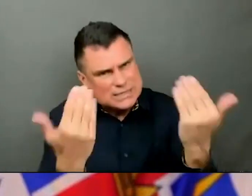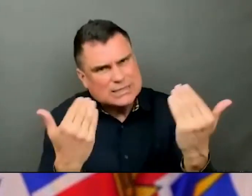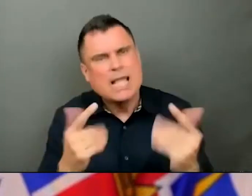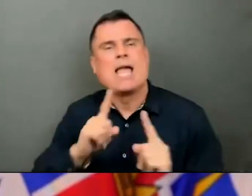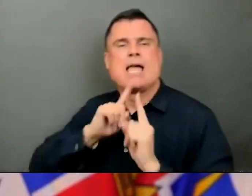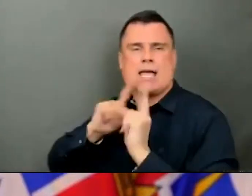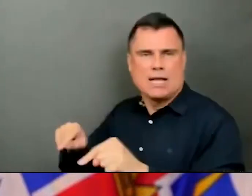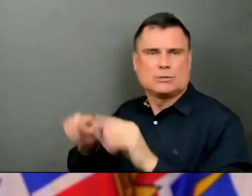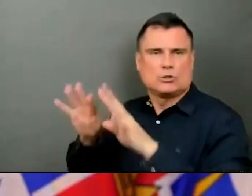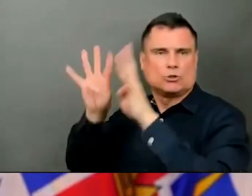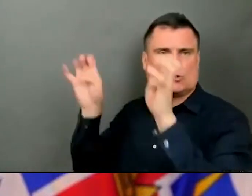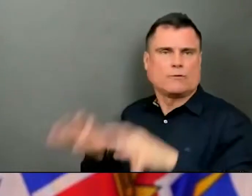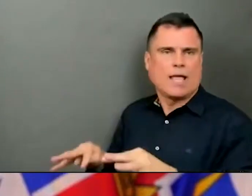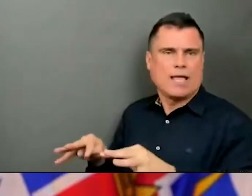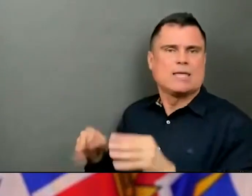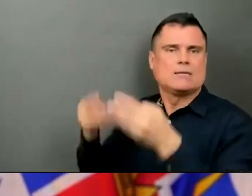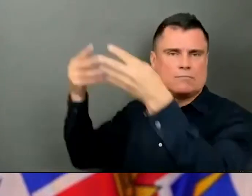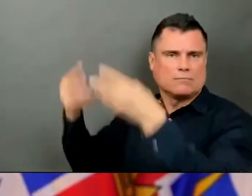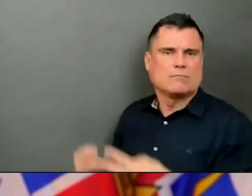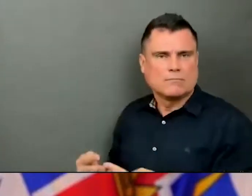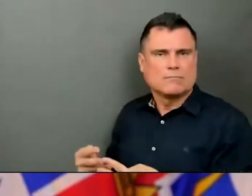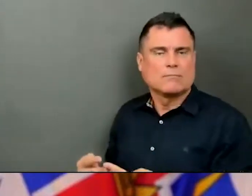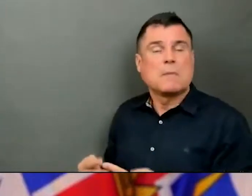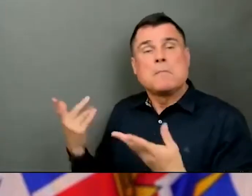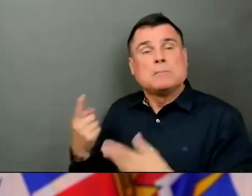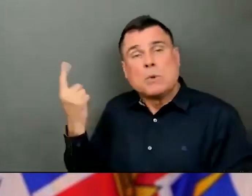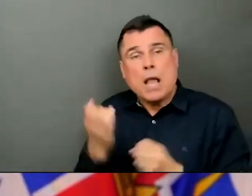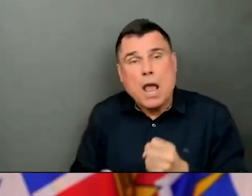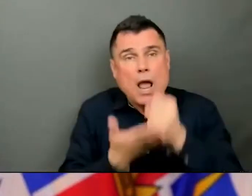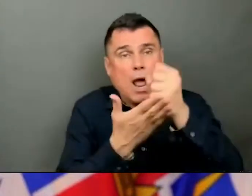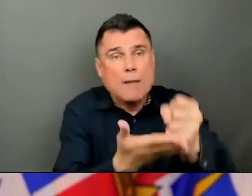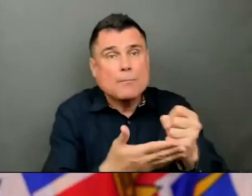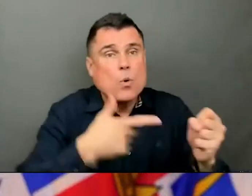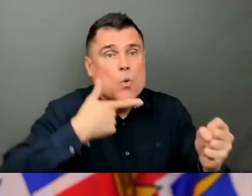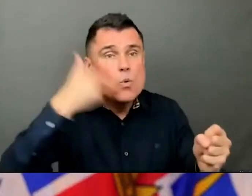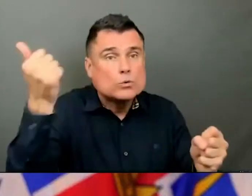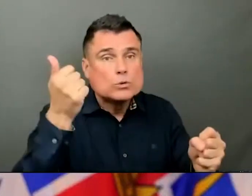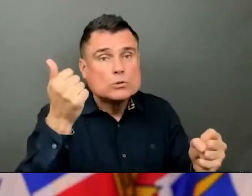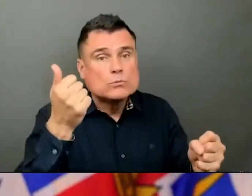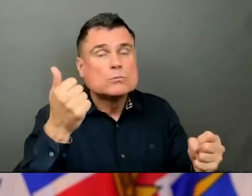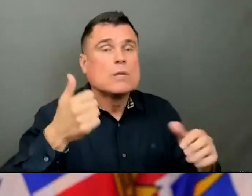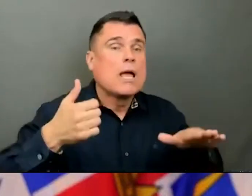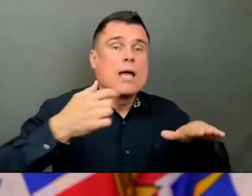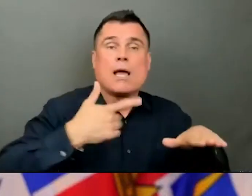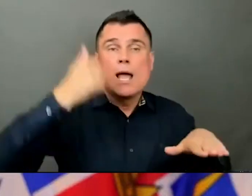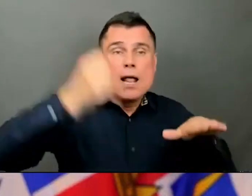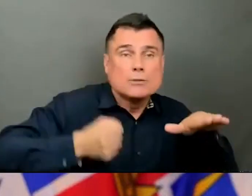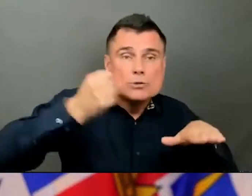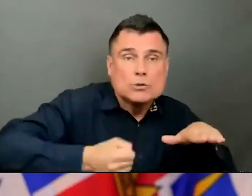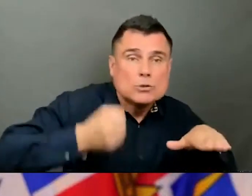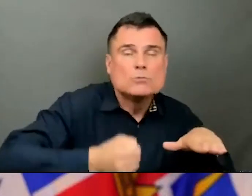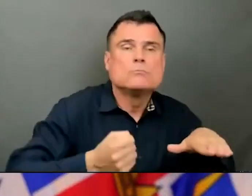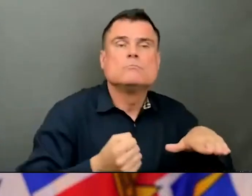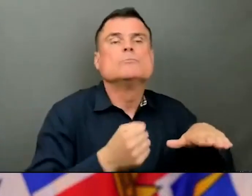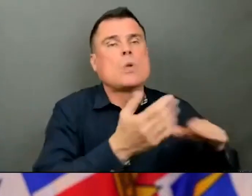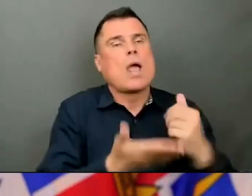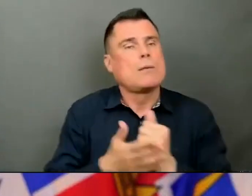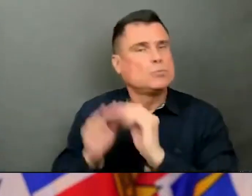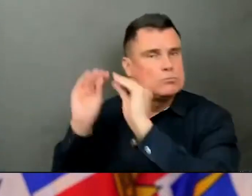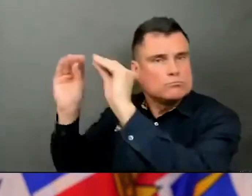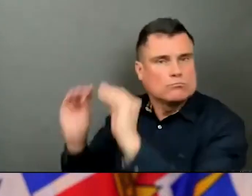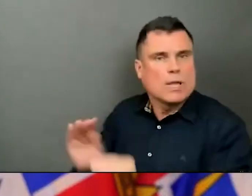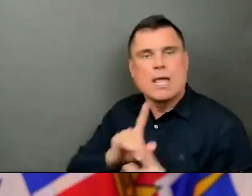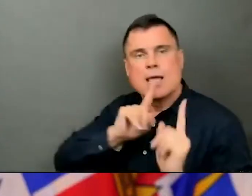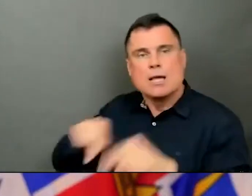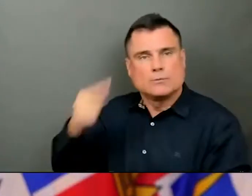from you, and help those elders and seniors in your life answer the survey as well, to share their stories. And it's on the BC